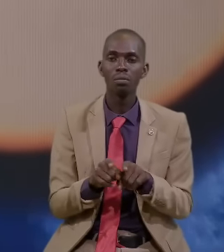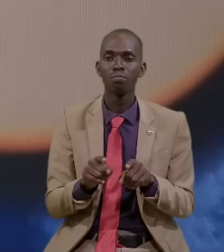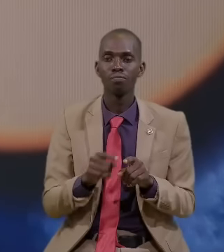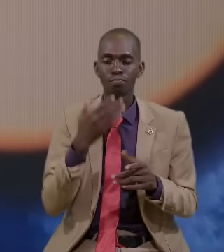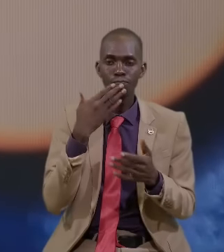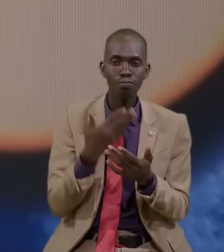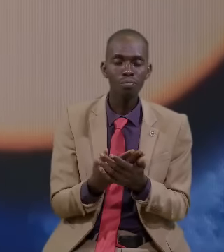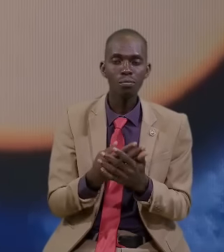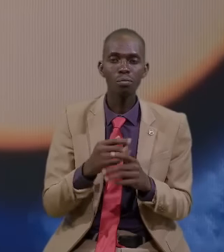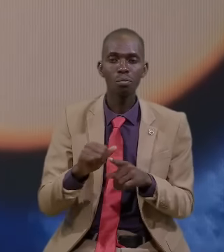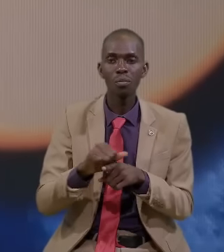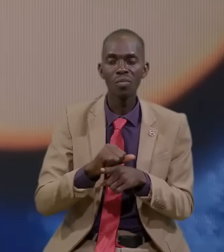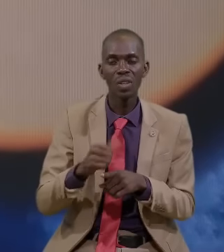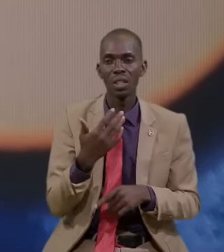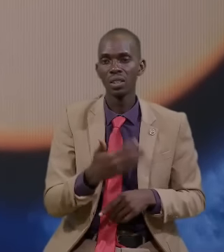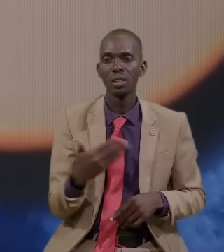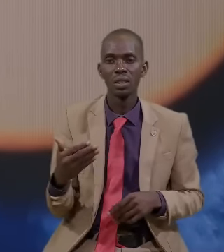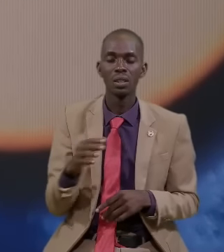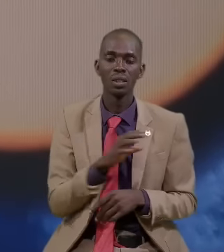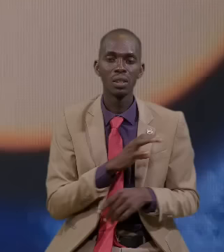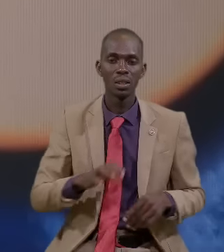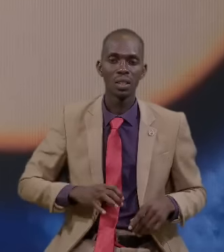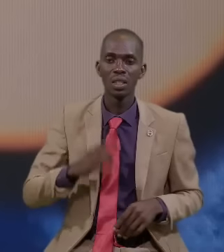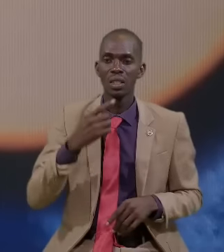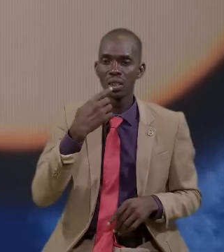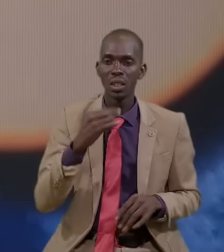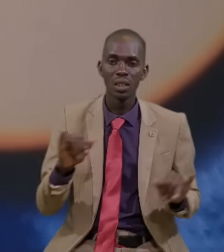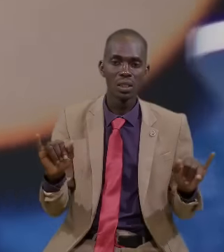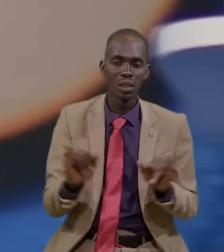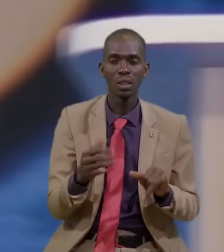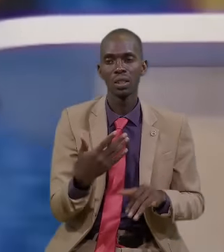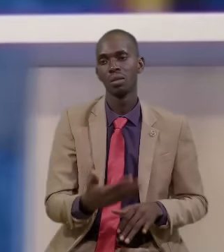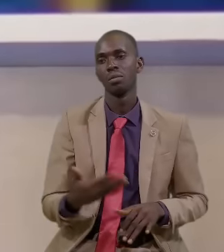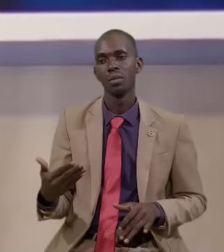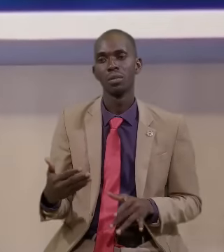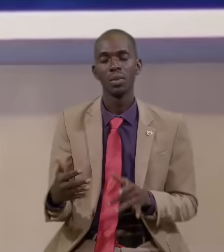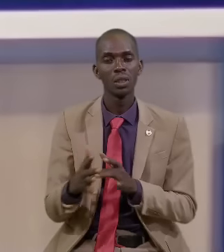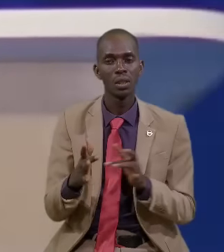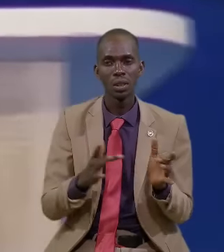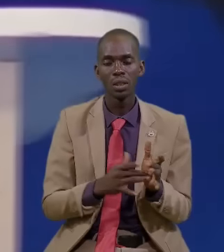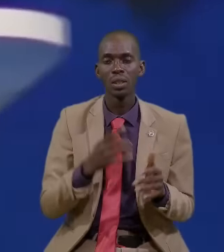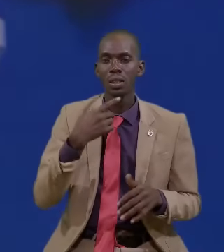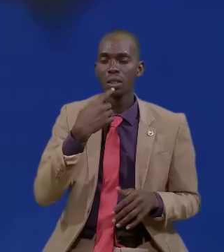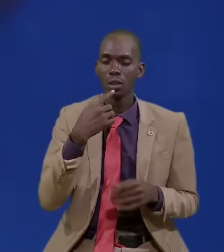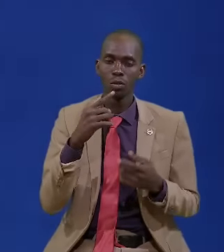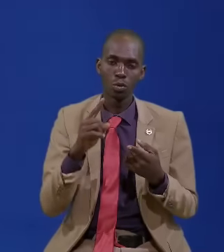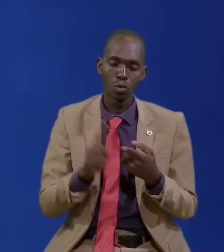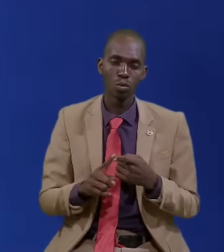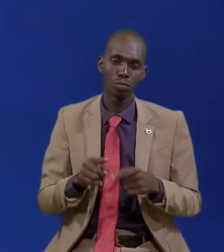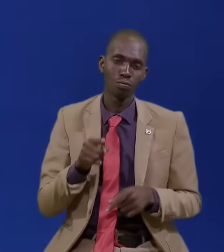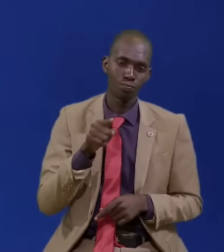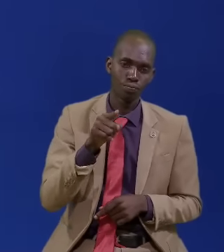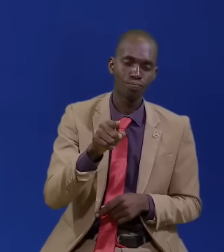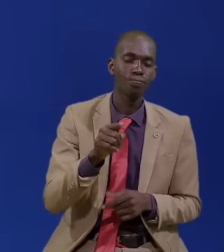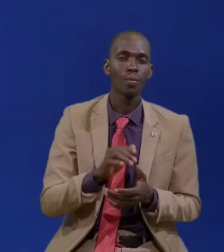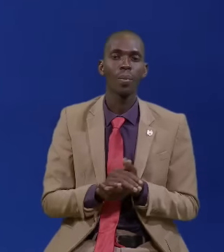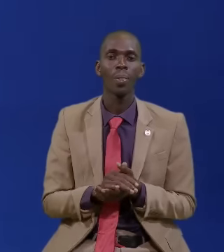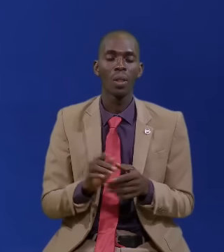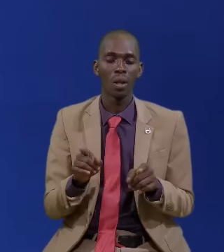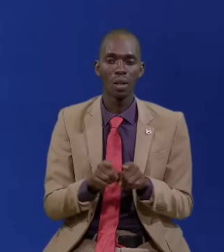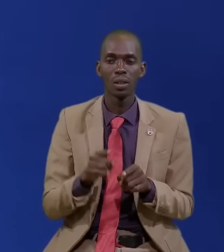comes. He says the same thing Jesus says unto him, as he says unto